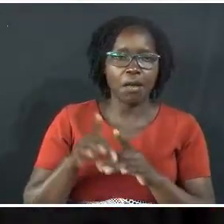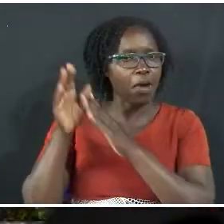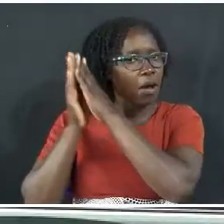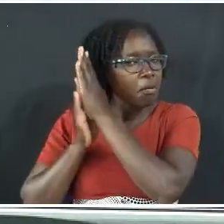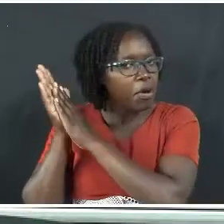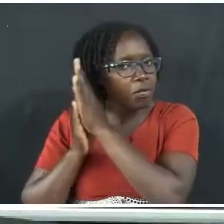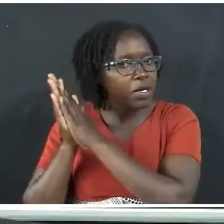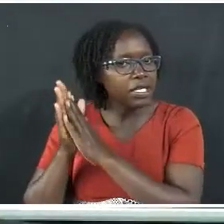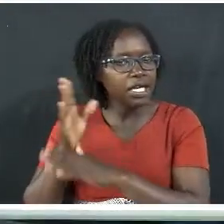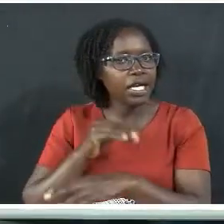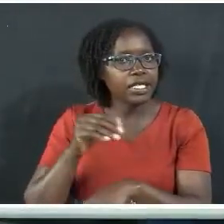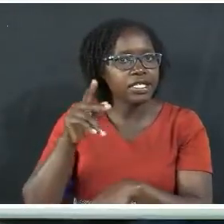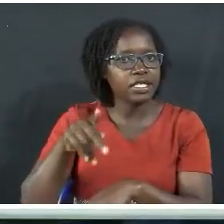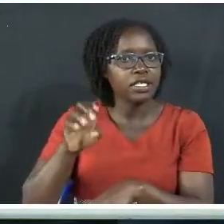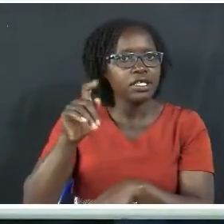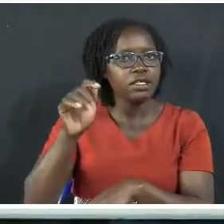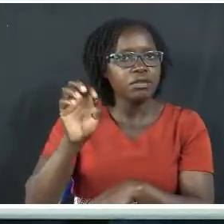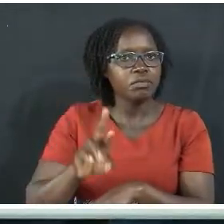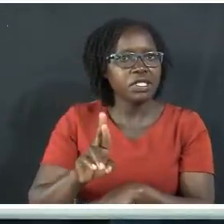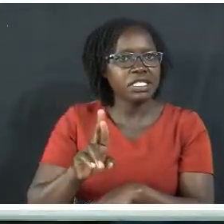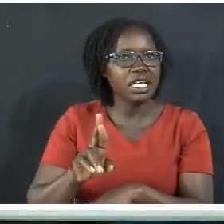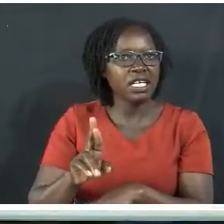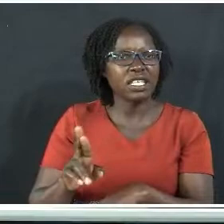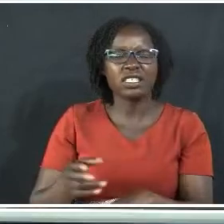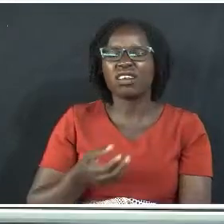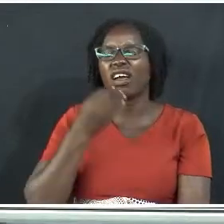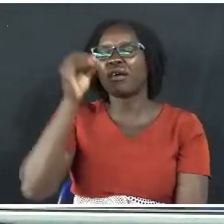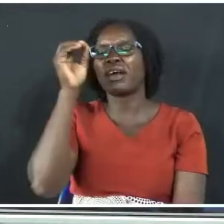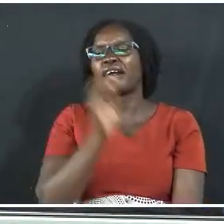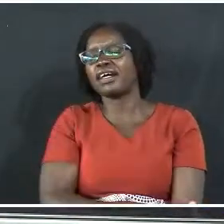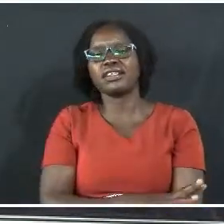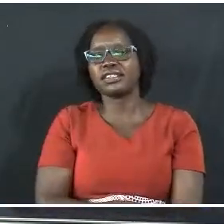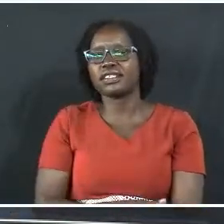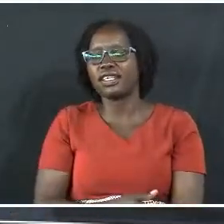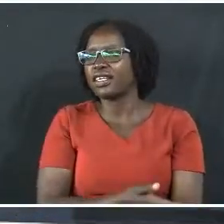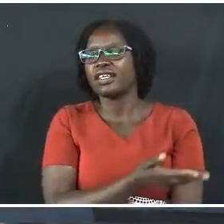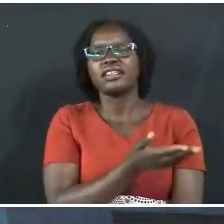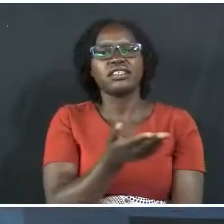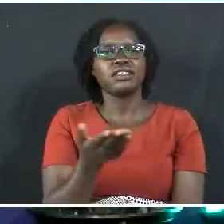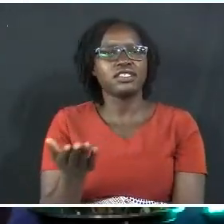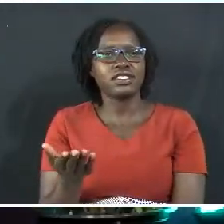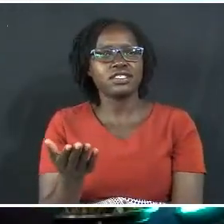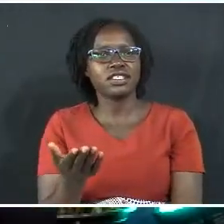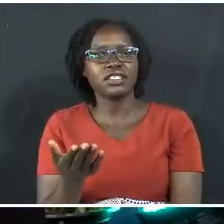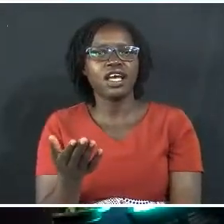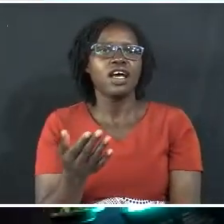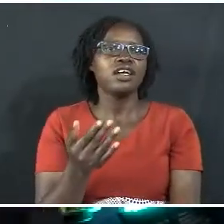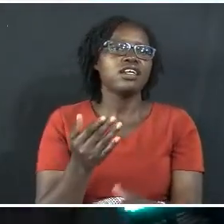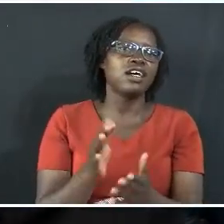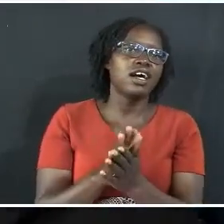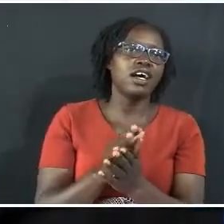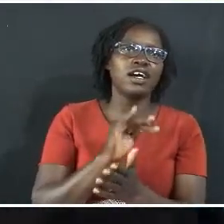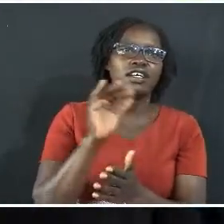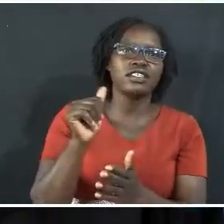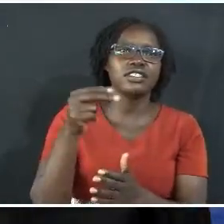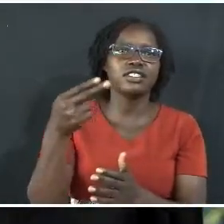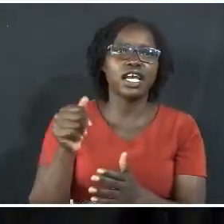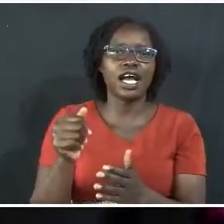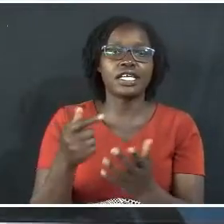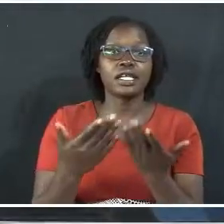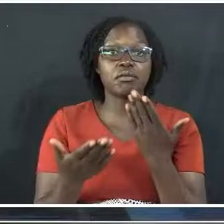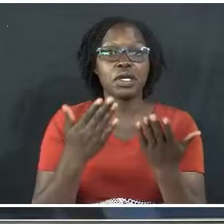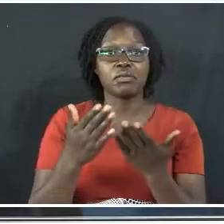Peter Tosh that you had written off, One Love, Jobless, and Michael Jackson